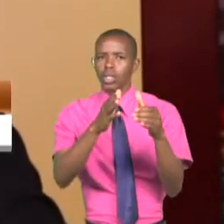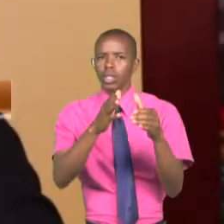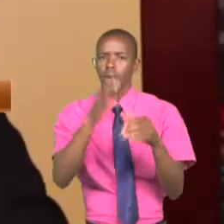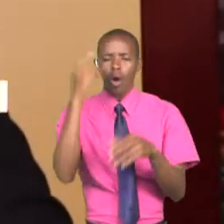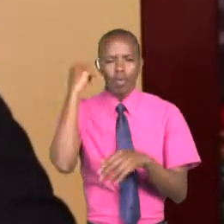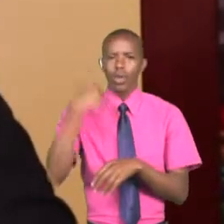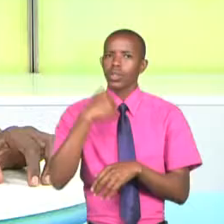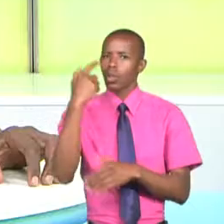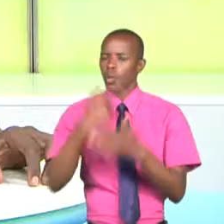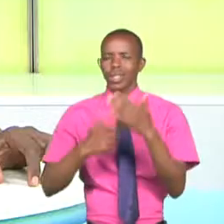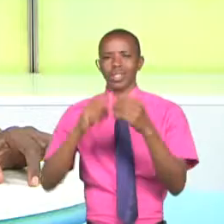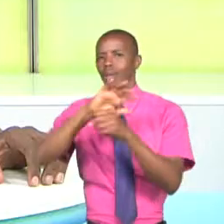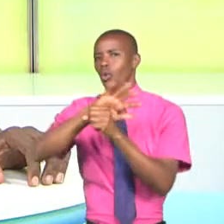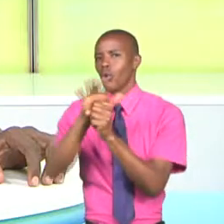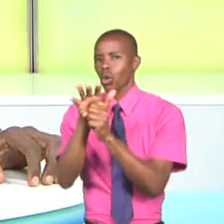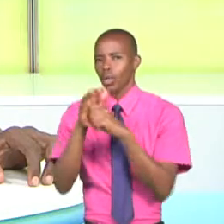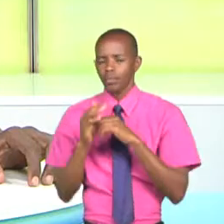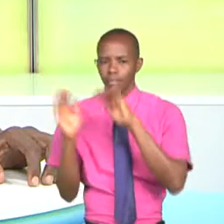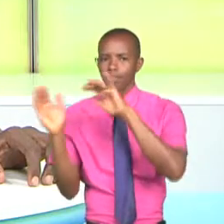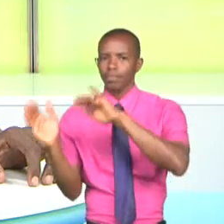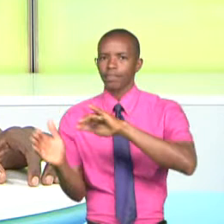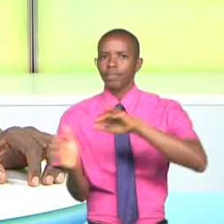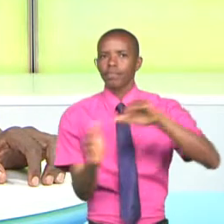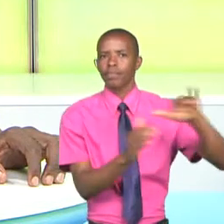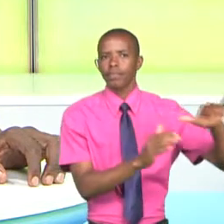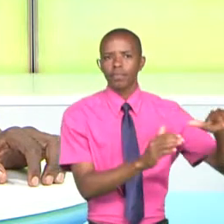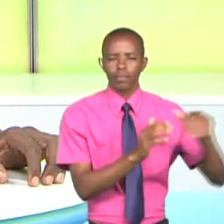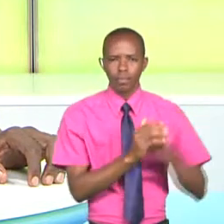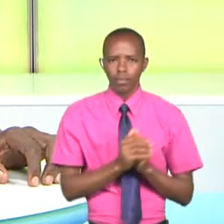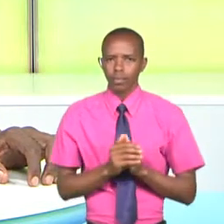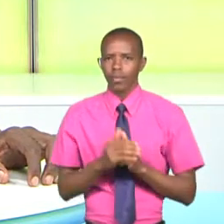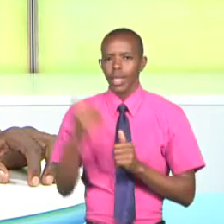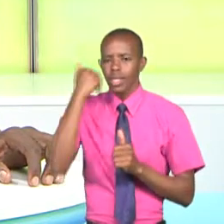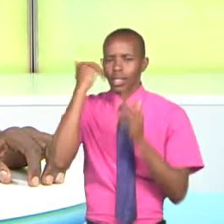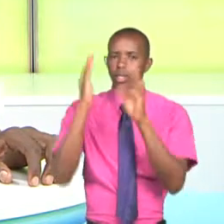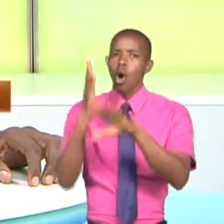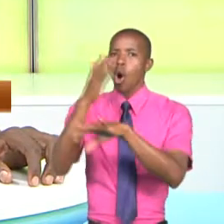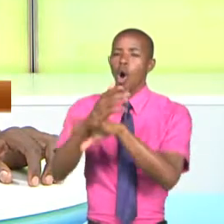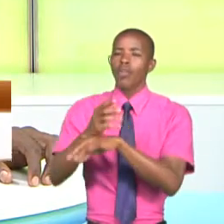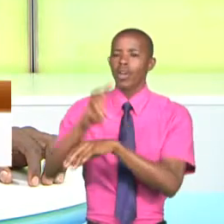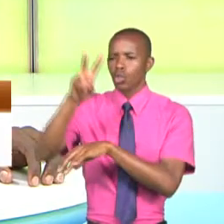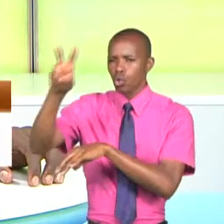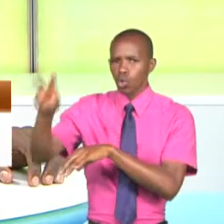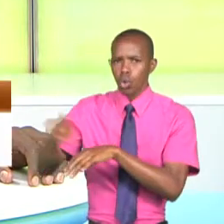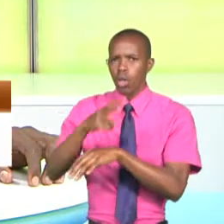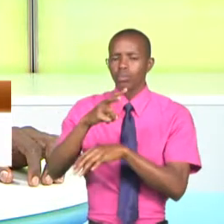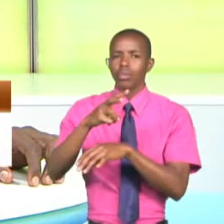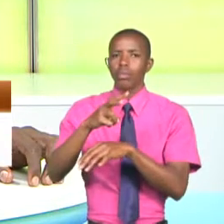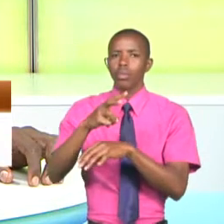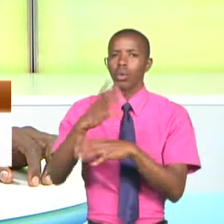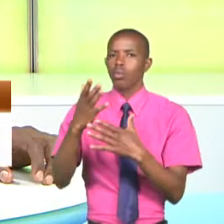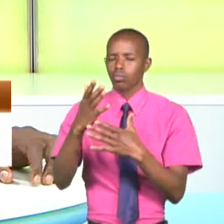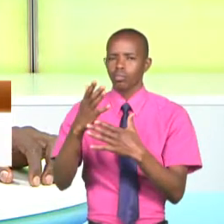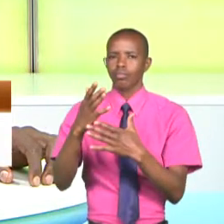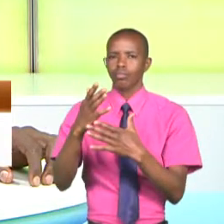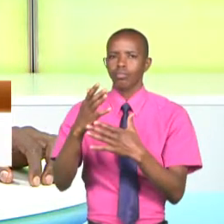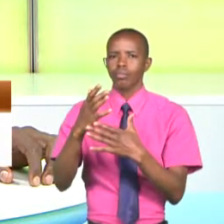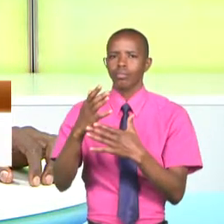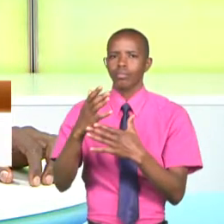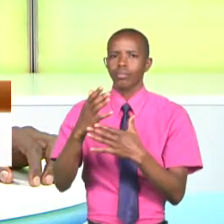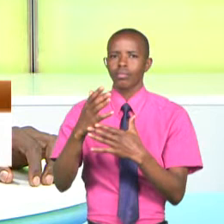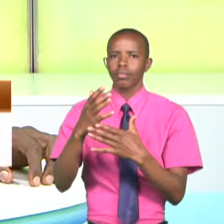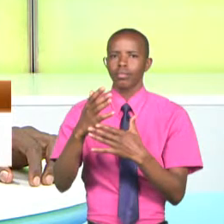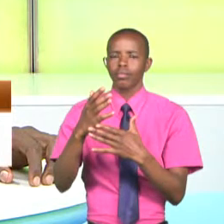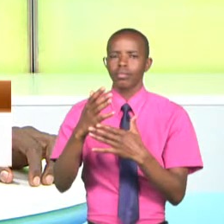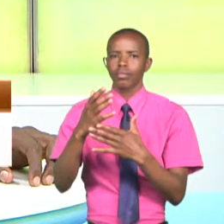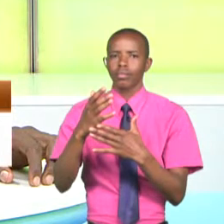say this is corona. Kwingineko, mtazamaji, wauguzi zaidi ya 2,000 wanapokea mafunzo maalum ya kukabiliana na janga la